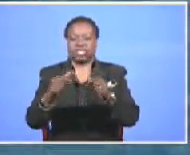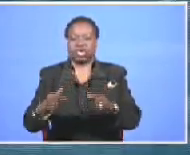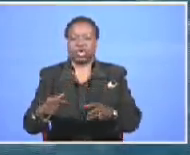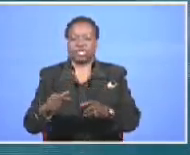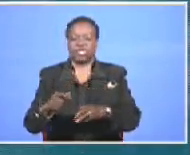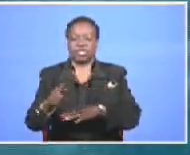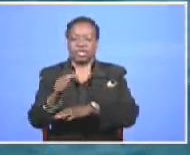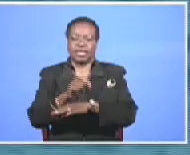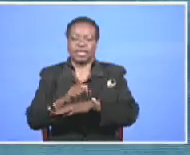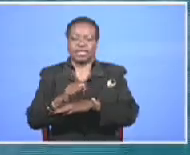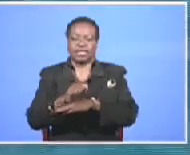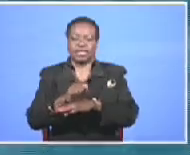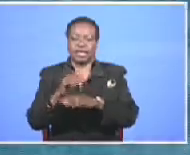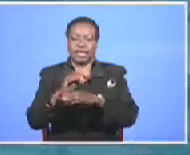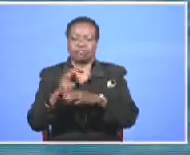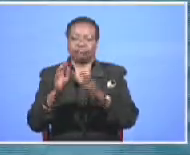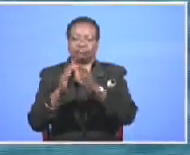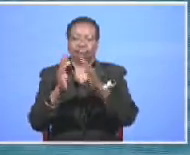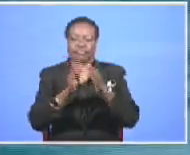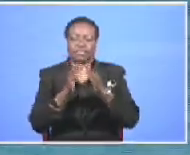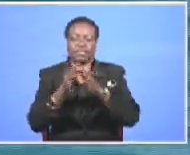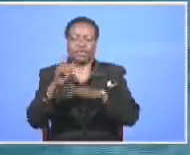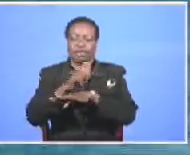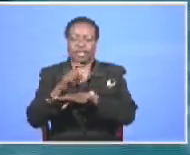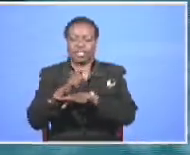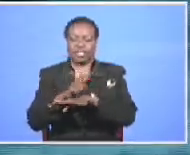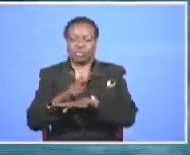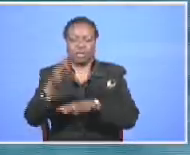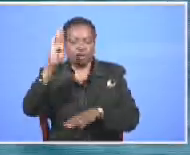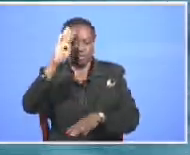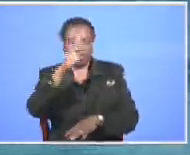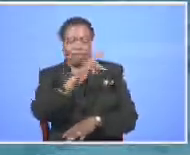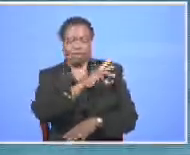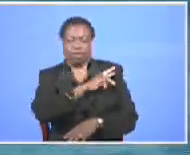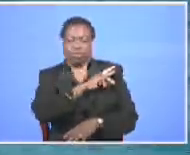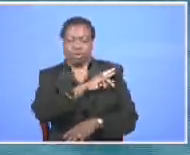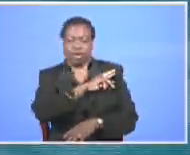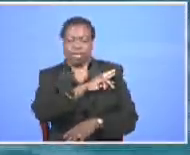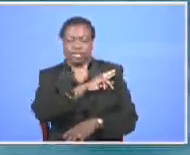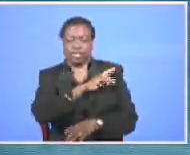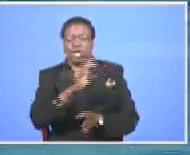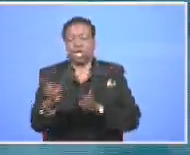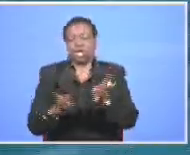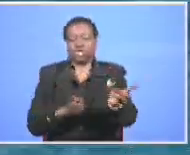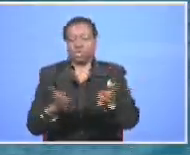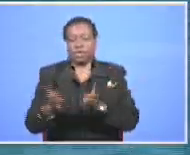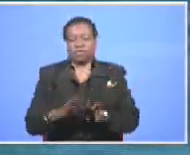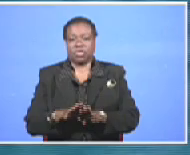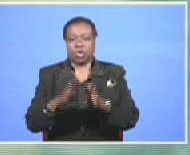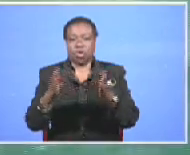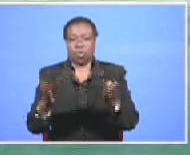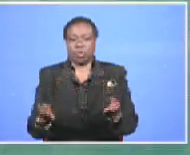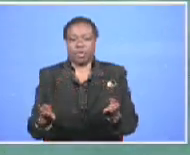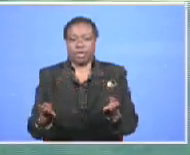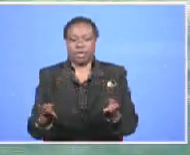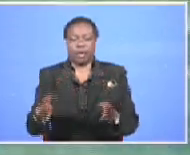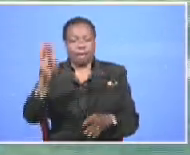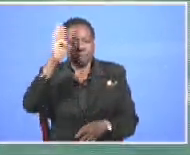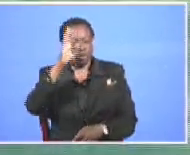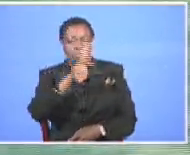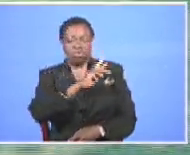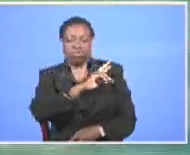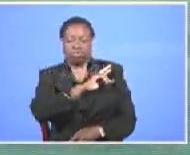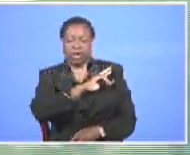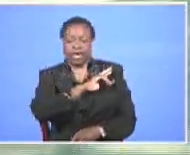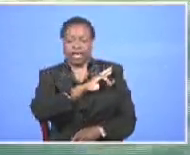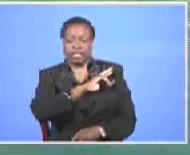in the books. The competition between the sailors was anything but. Dominating from the opening gun was the race's namesake, the Bull Reg,